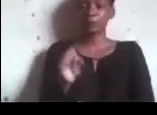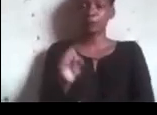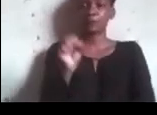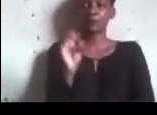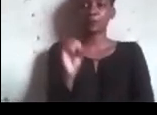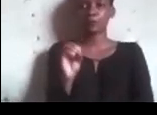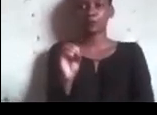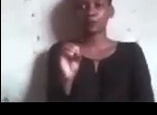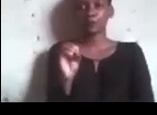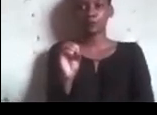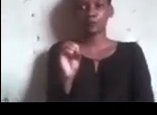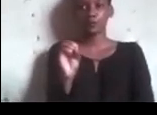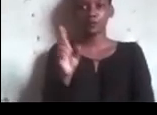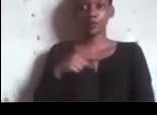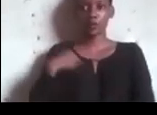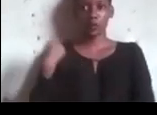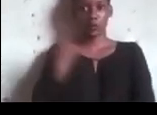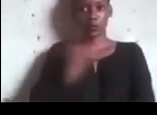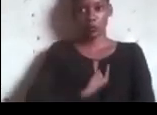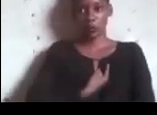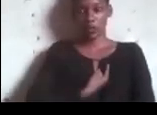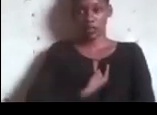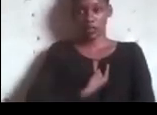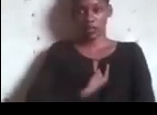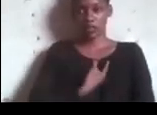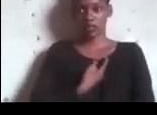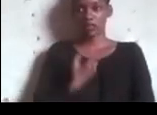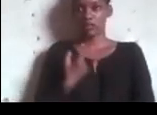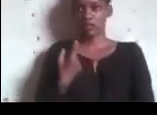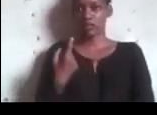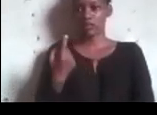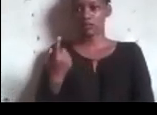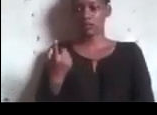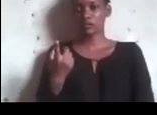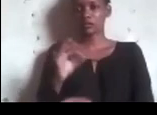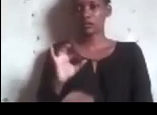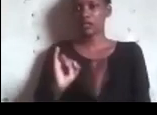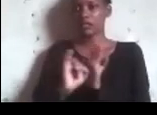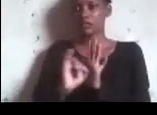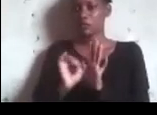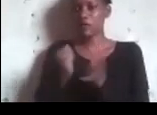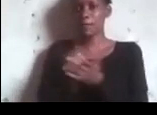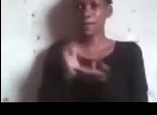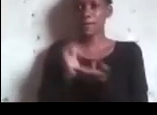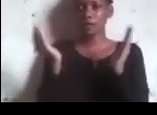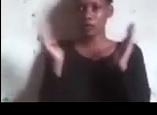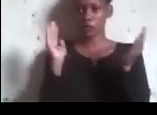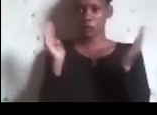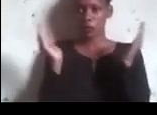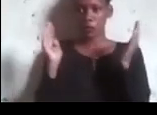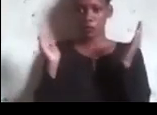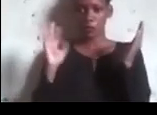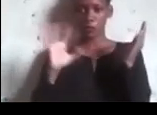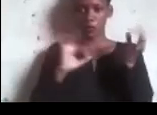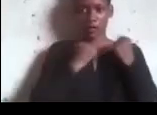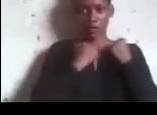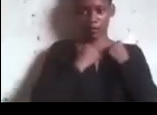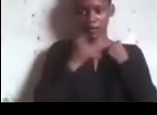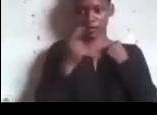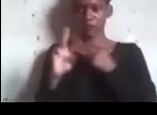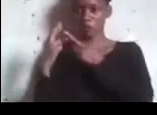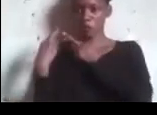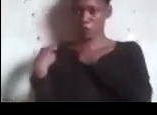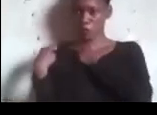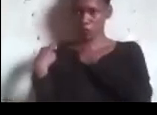for us to be able to distinguish that, we have to compare the parental rights and responsibilities depending on